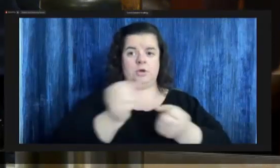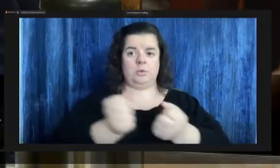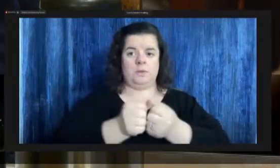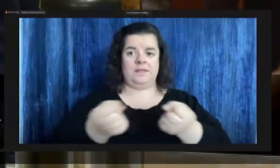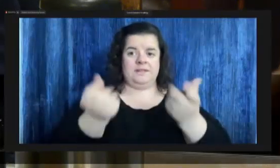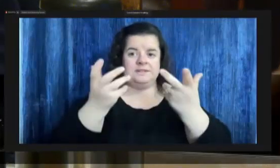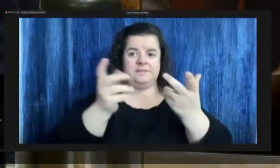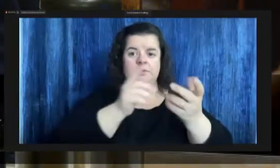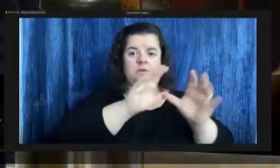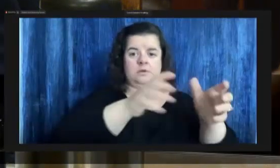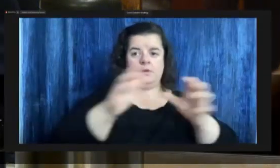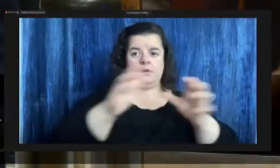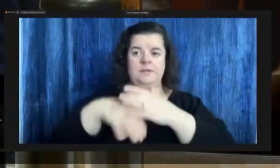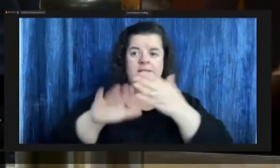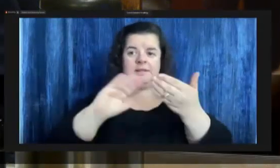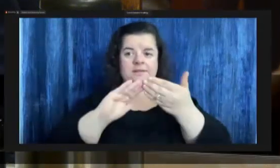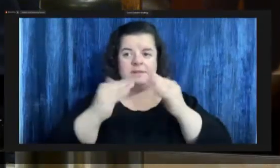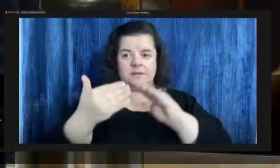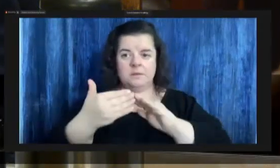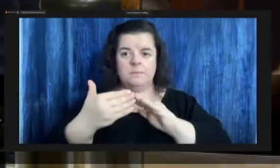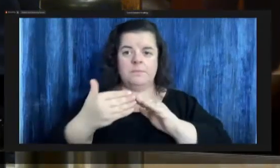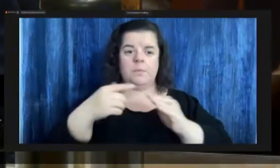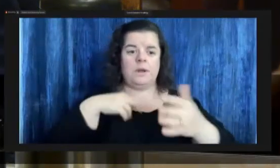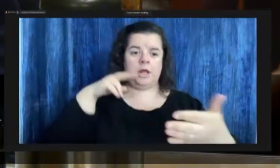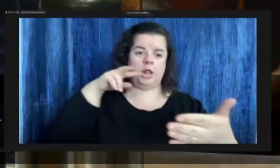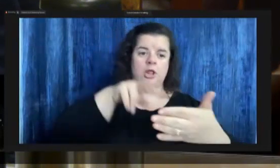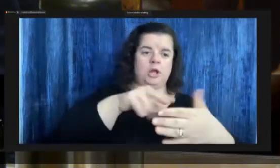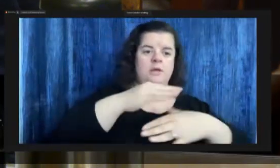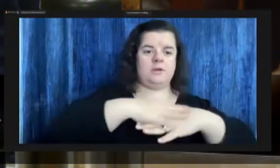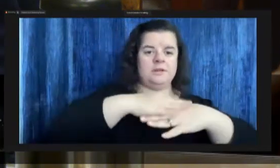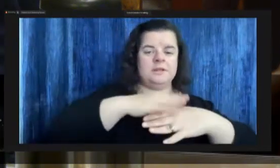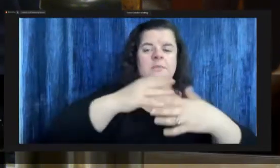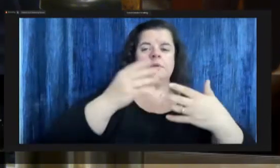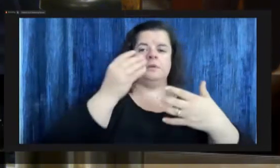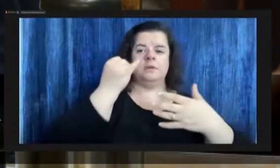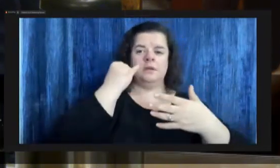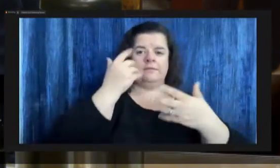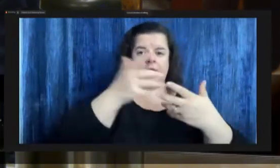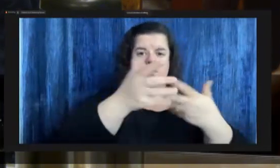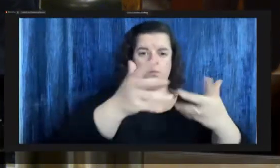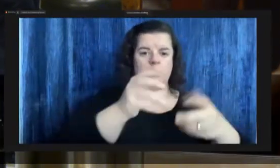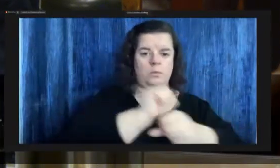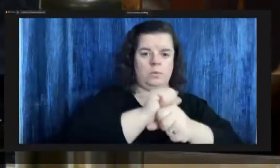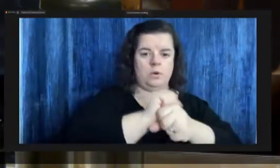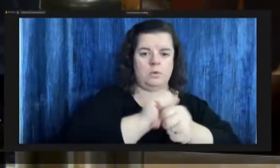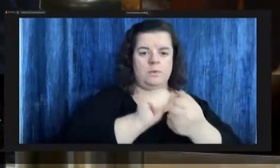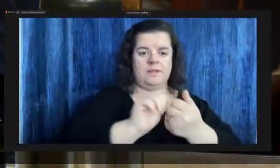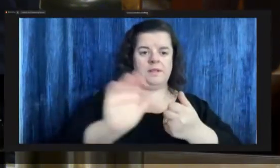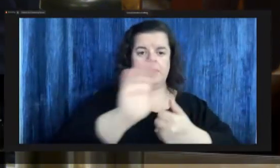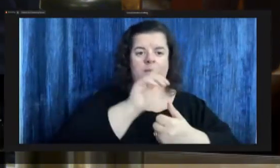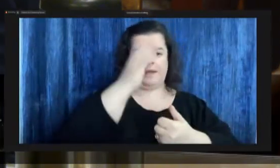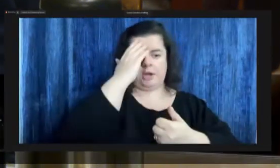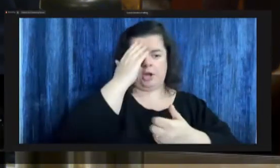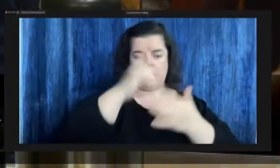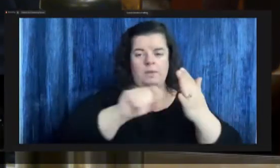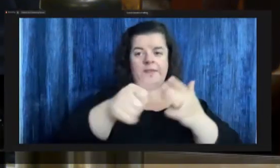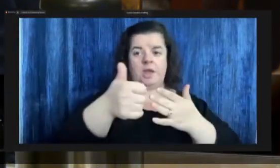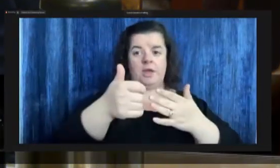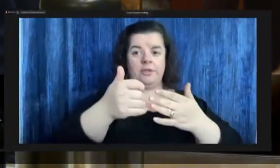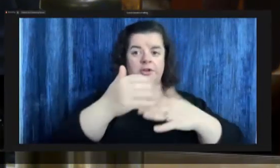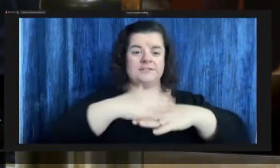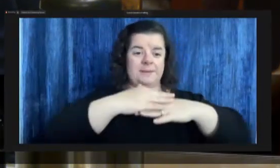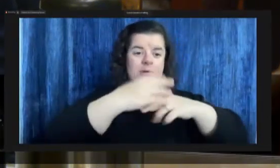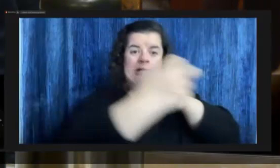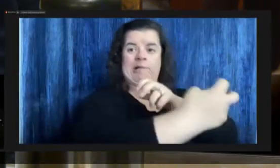city. And when I look across the table, if they're working with them, I know what the other side of the table makes.